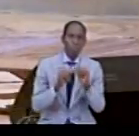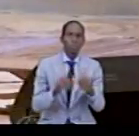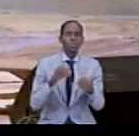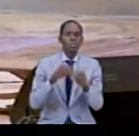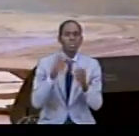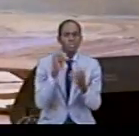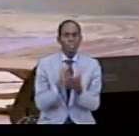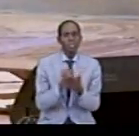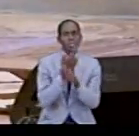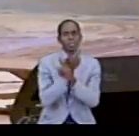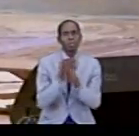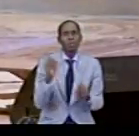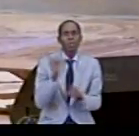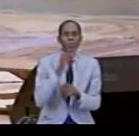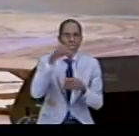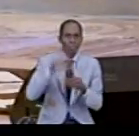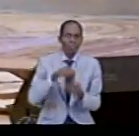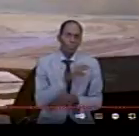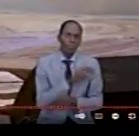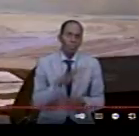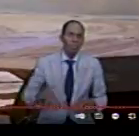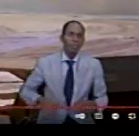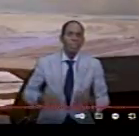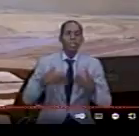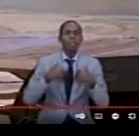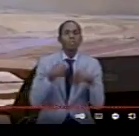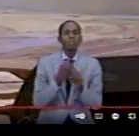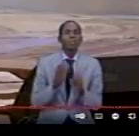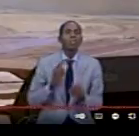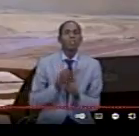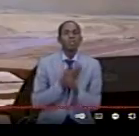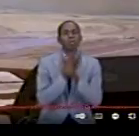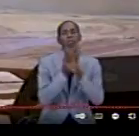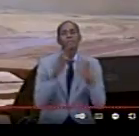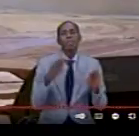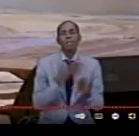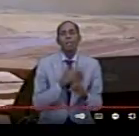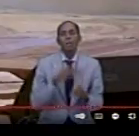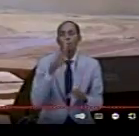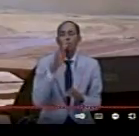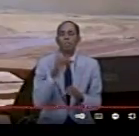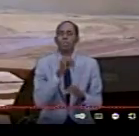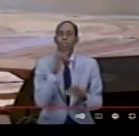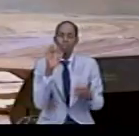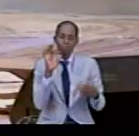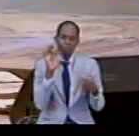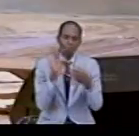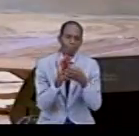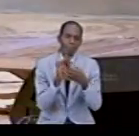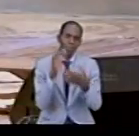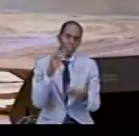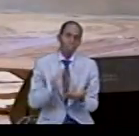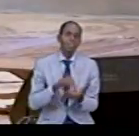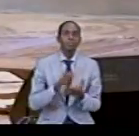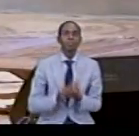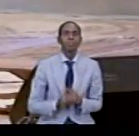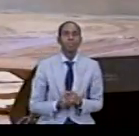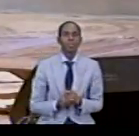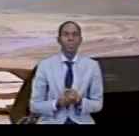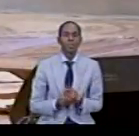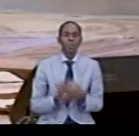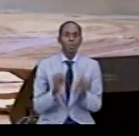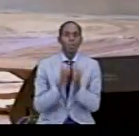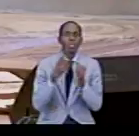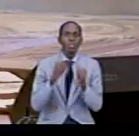Liberty when we cries has made us free and be not entangled again of